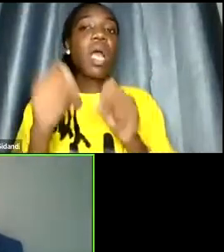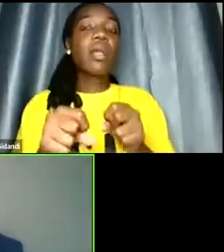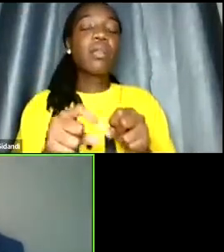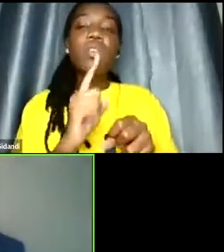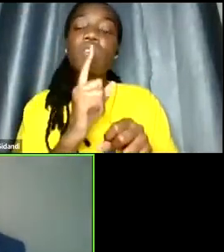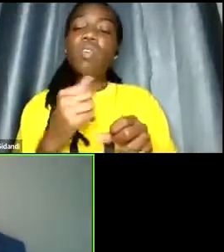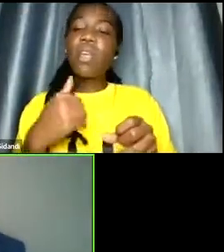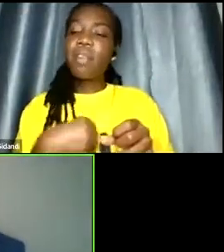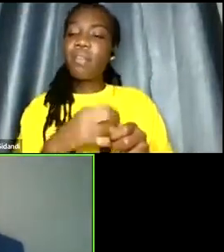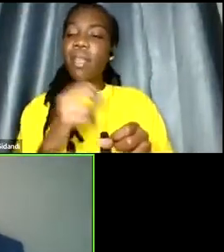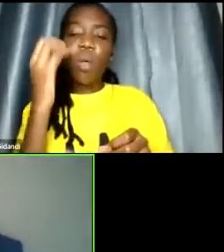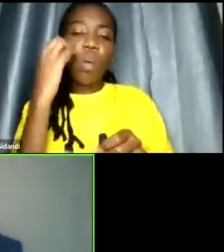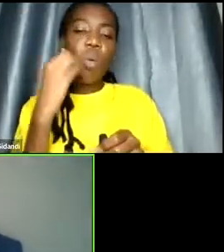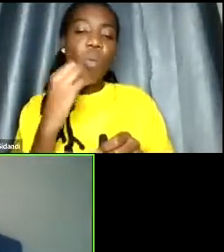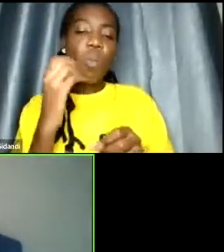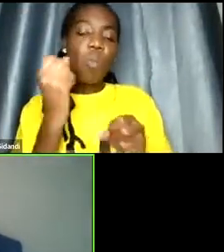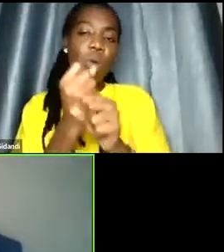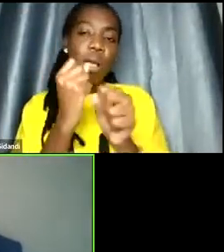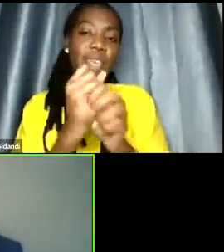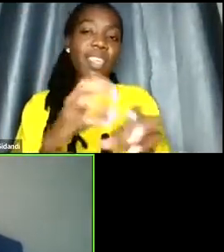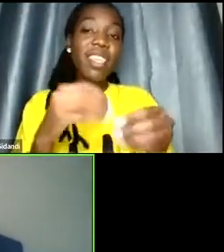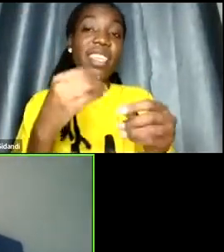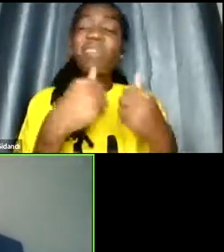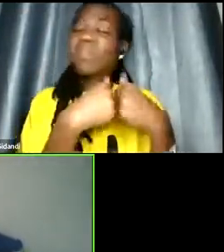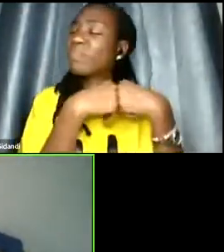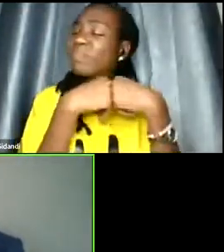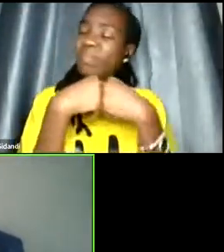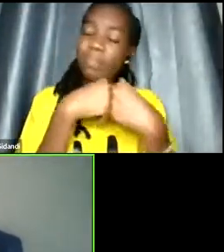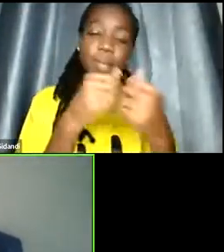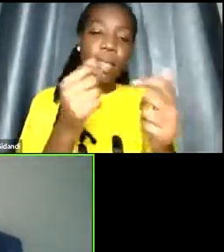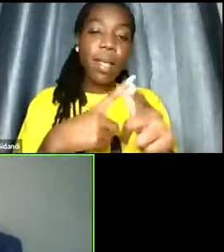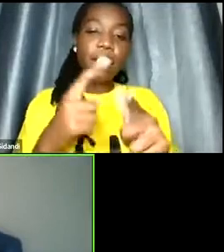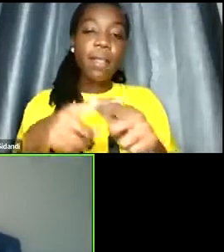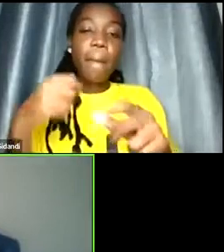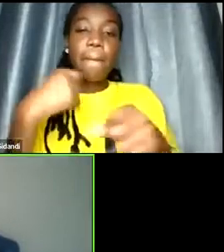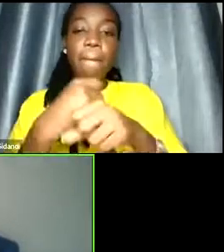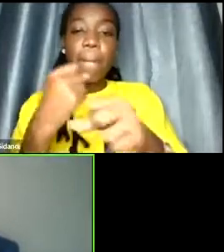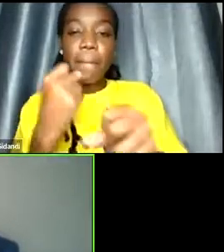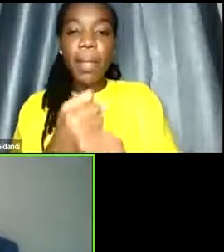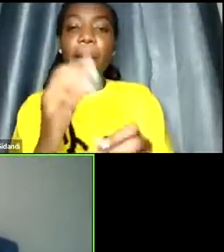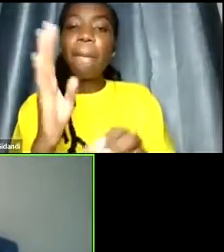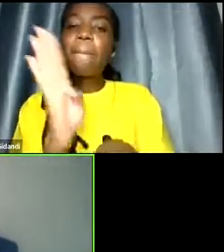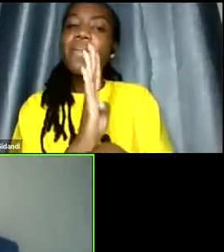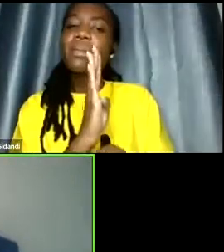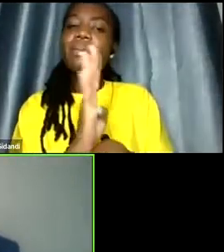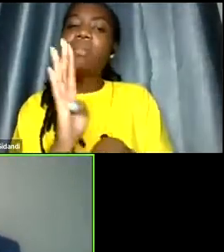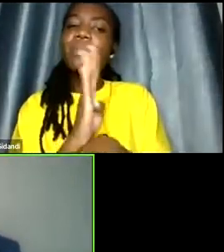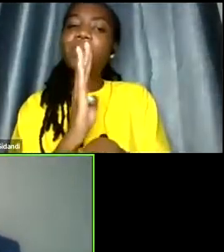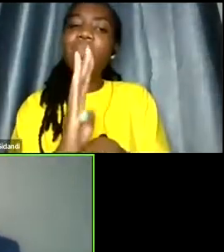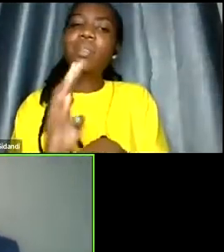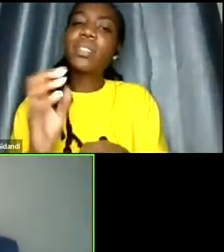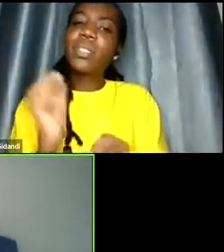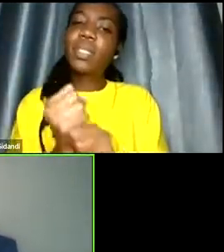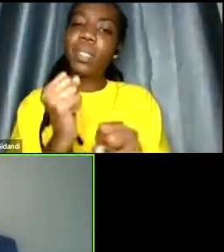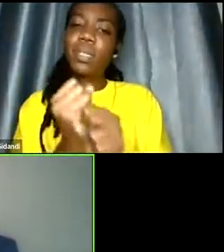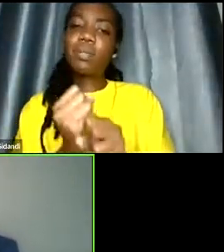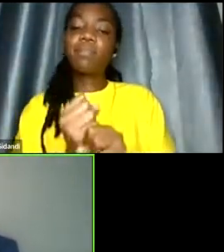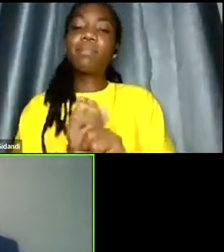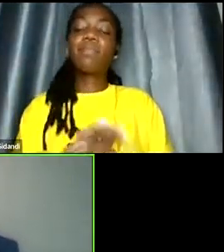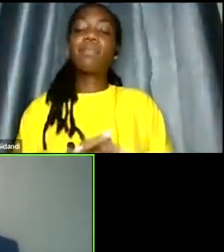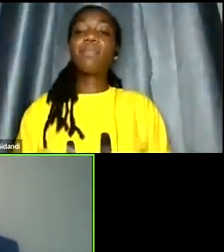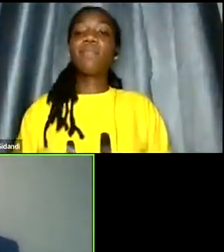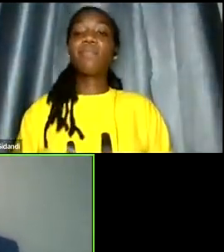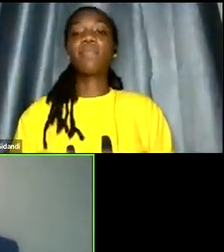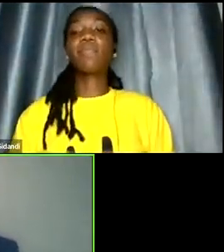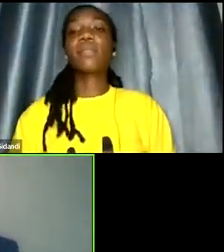assignments that challenge them enough that they want to stay committed to serving the organization. So that's how you do that.